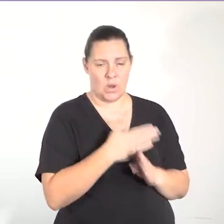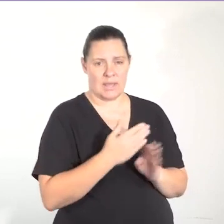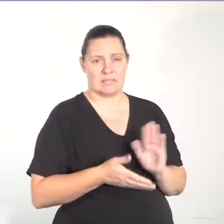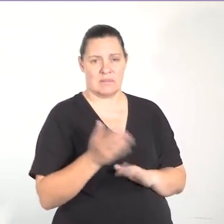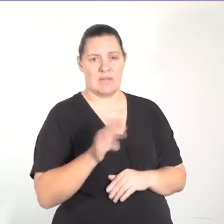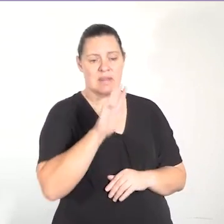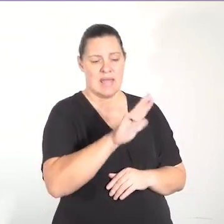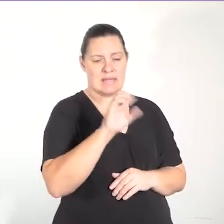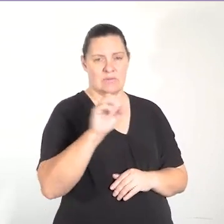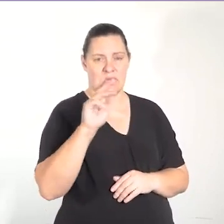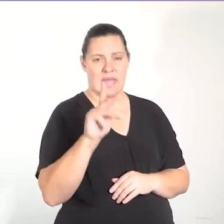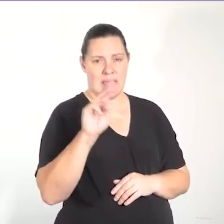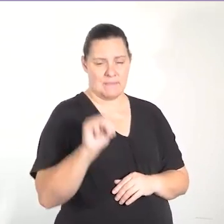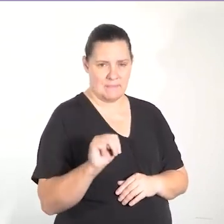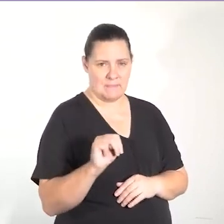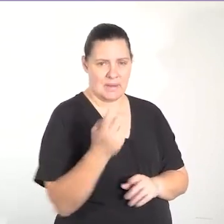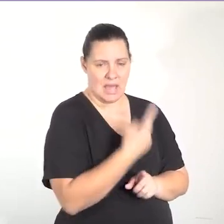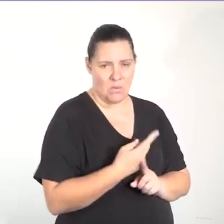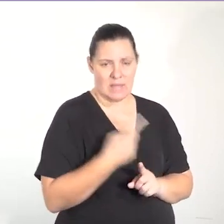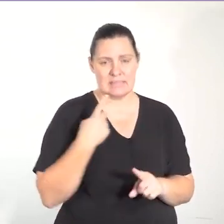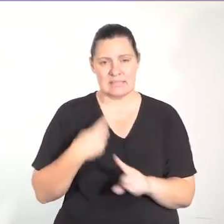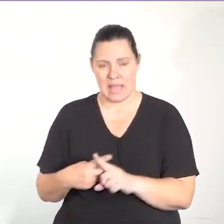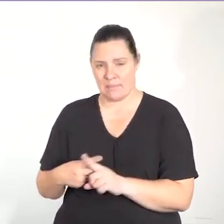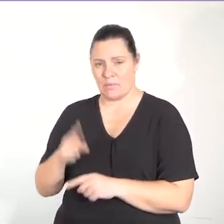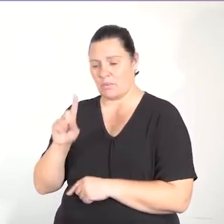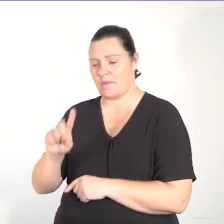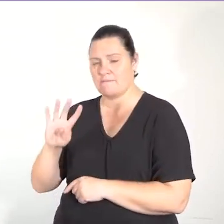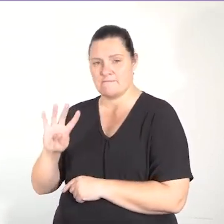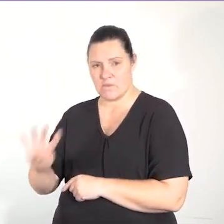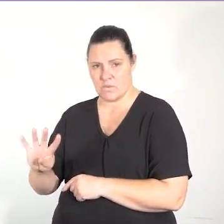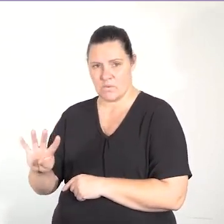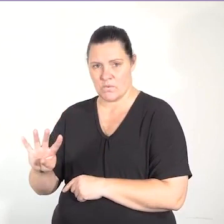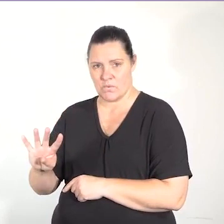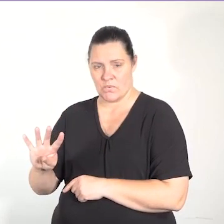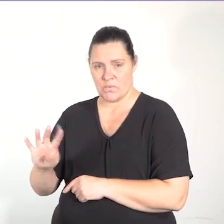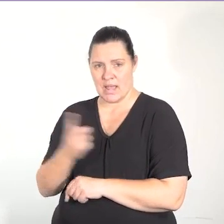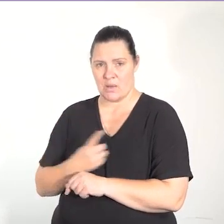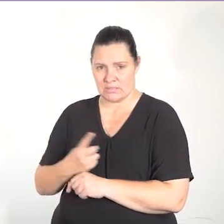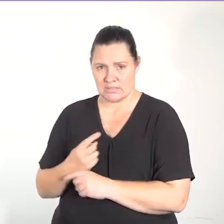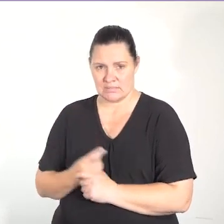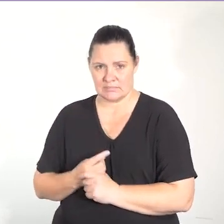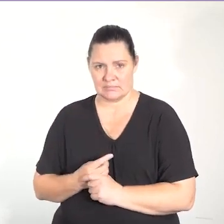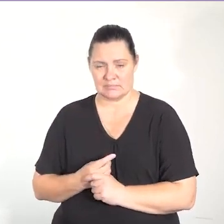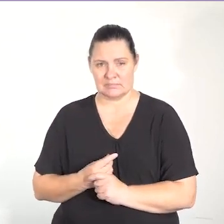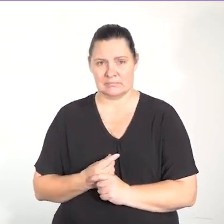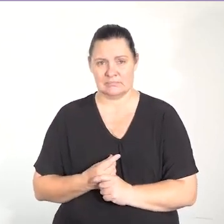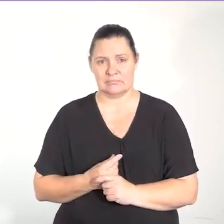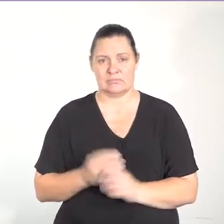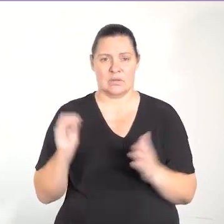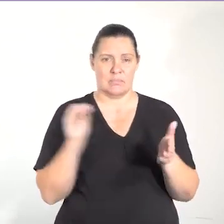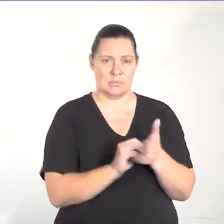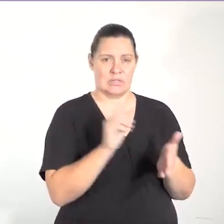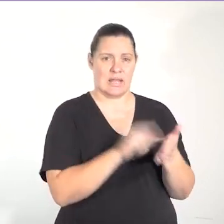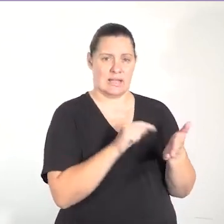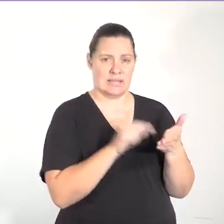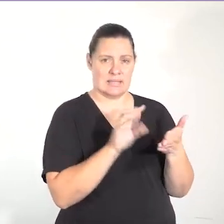with the speed of 900 kilometers per hour, and we are multiplying that by 14 hours. So you